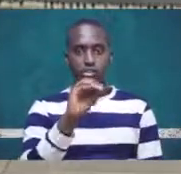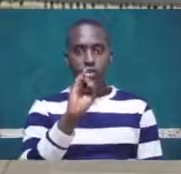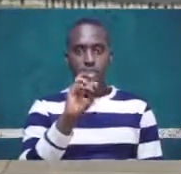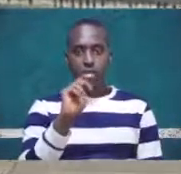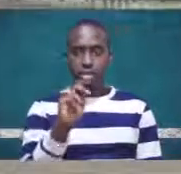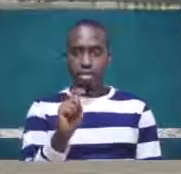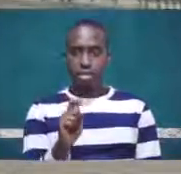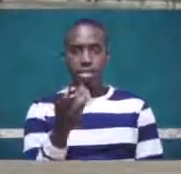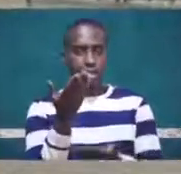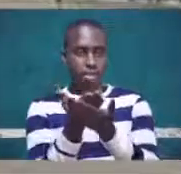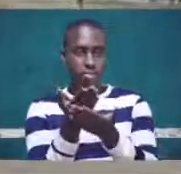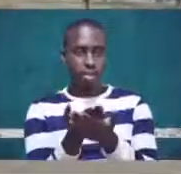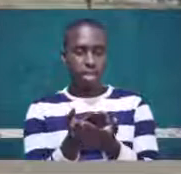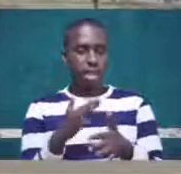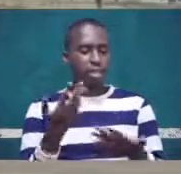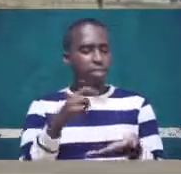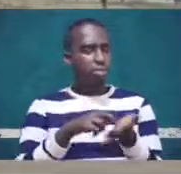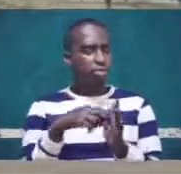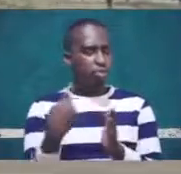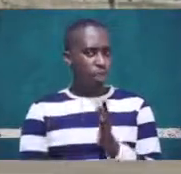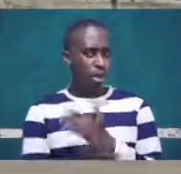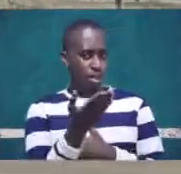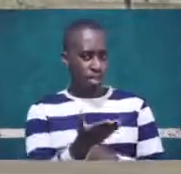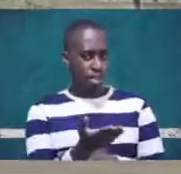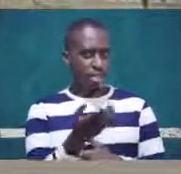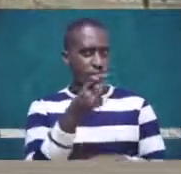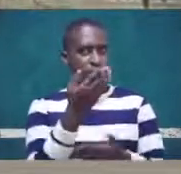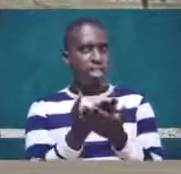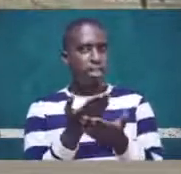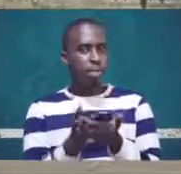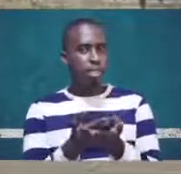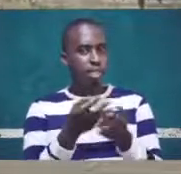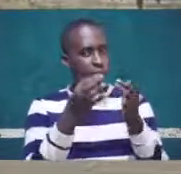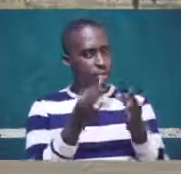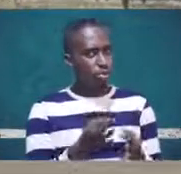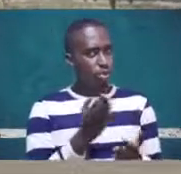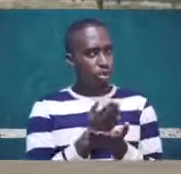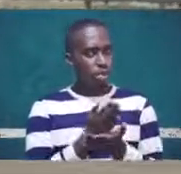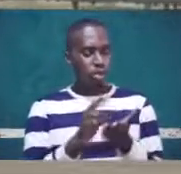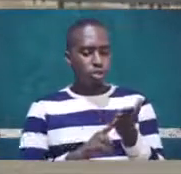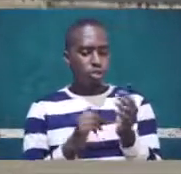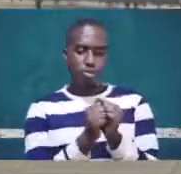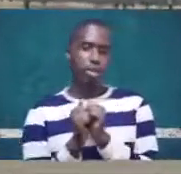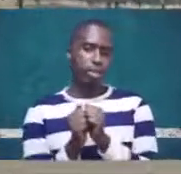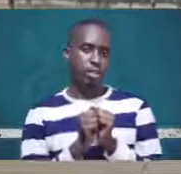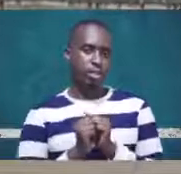demand. So what is this joint demand? So this is a demand for commodities that are used together. Goods that